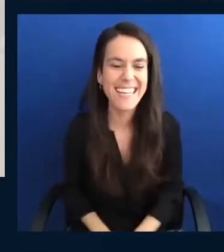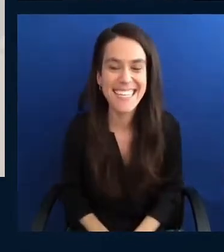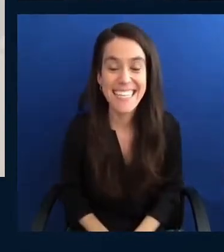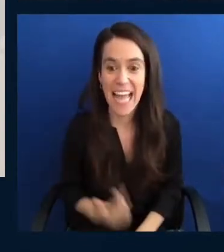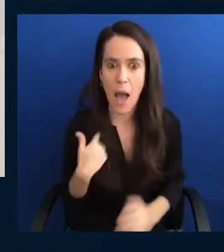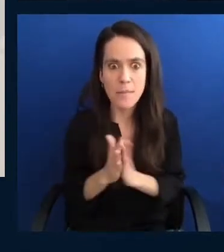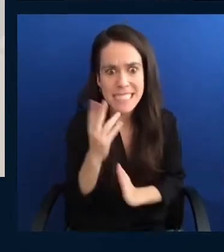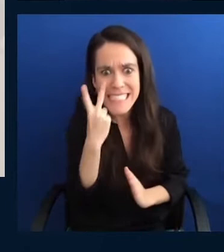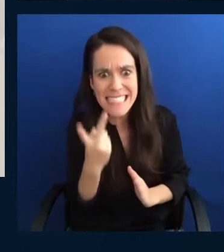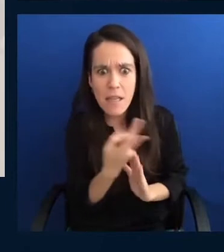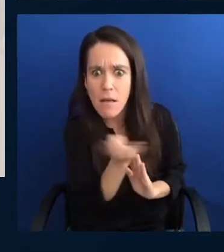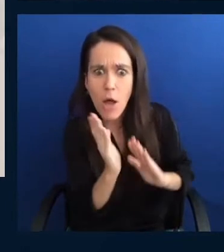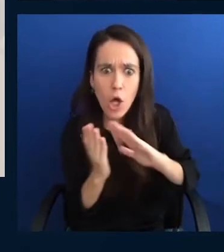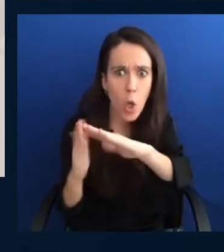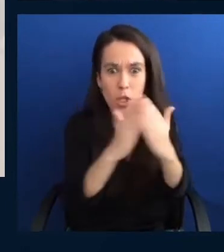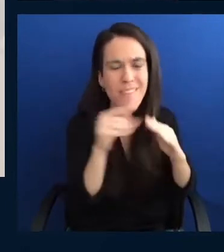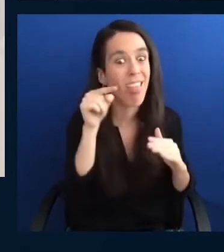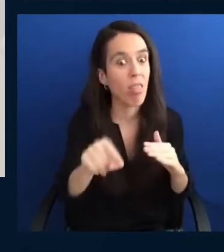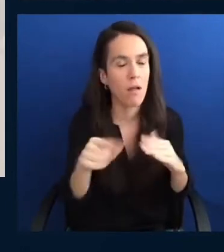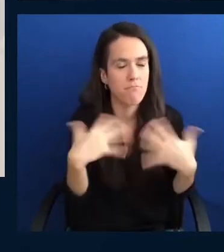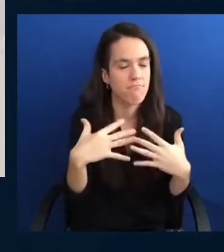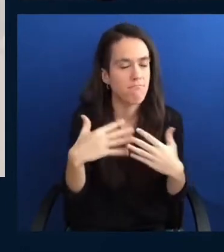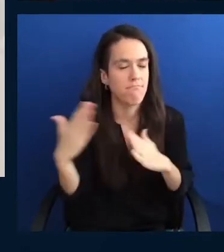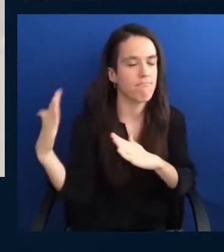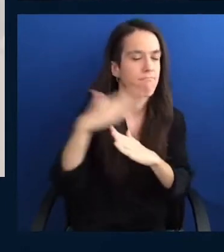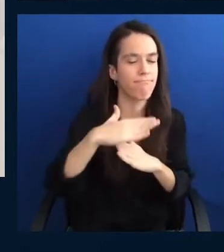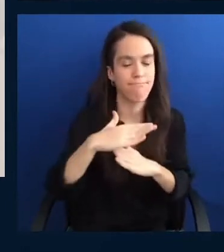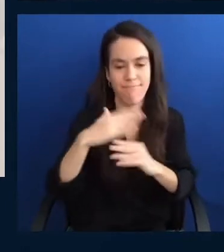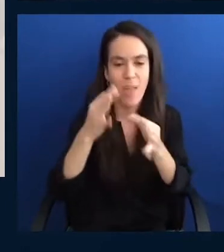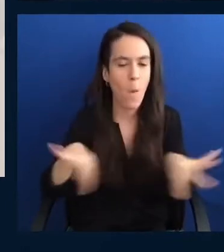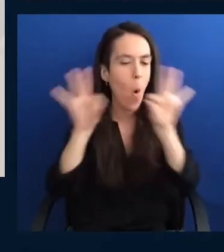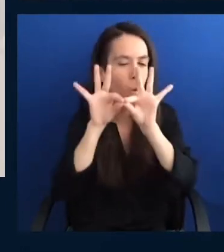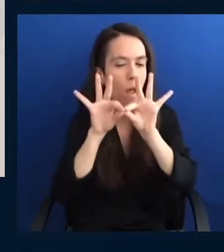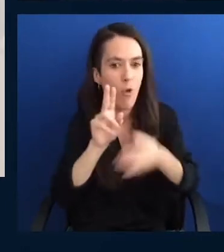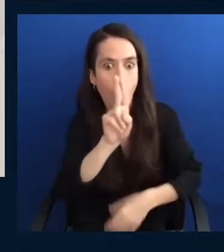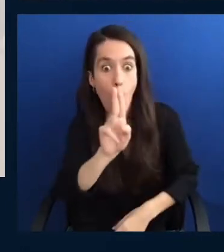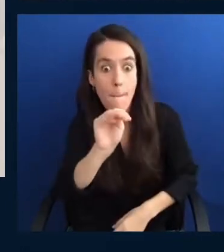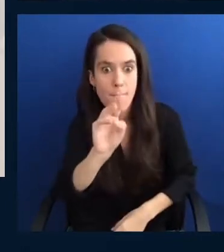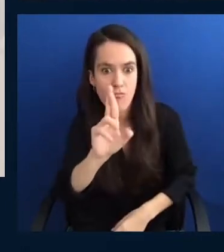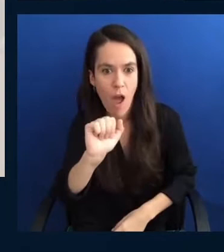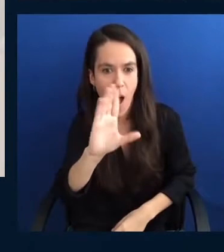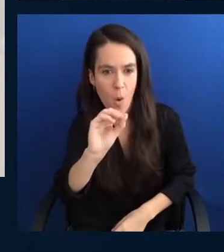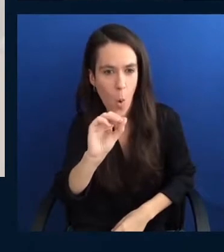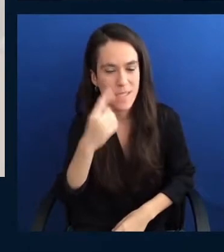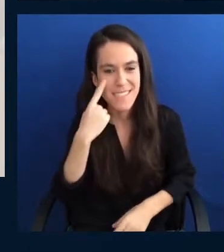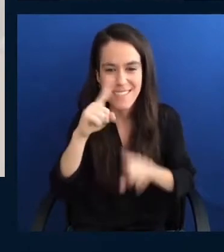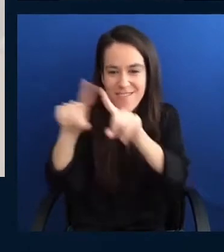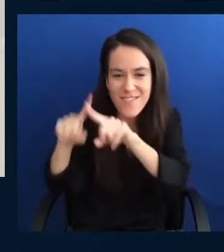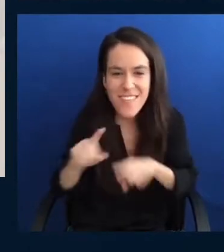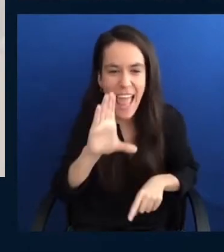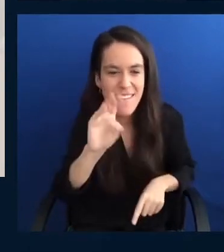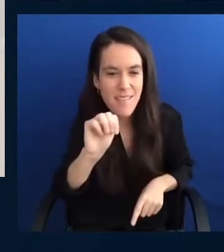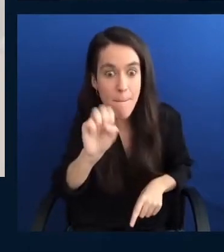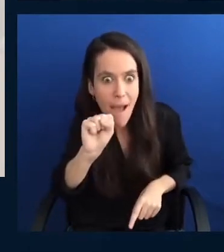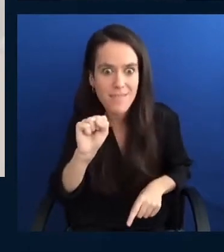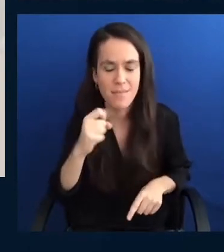community is the secret sauce of Umbraco. It's what makes Umbraco stand out to all the other CMSs, is the friendly community that we